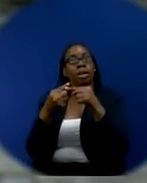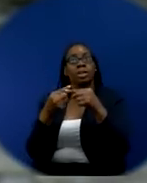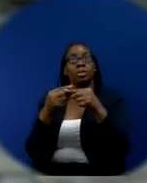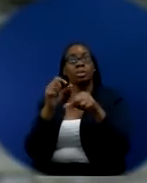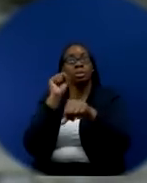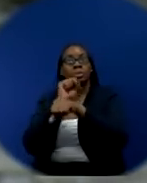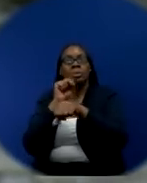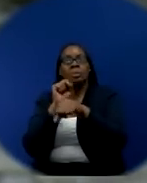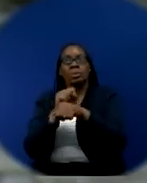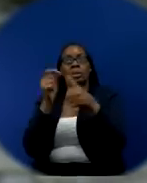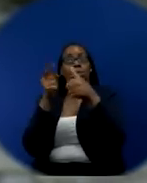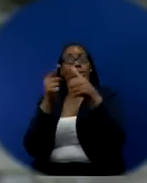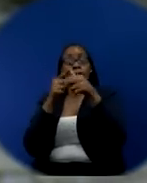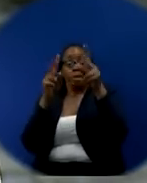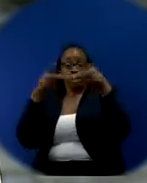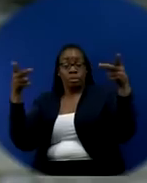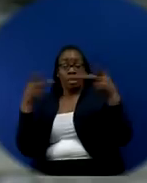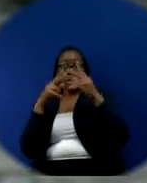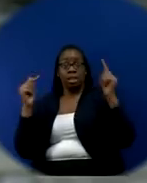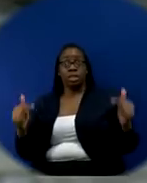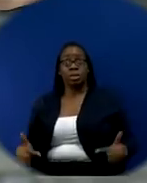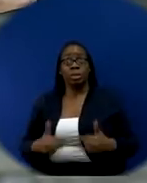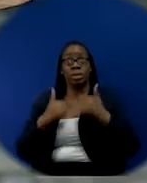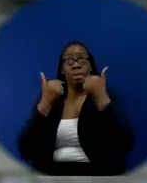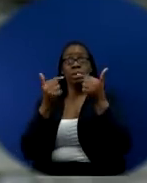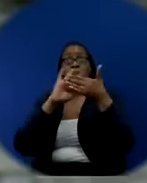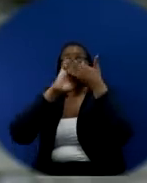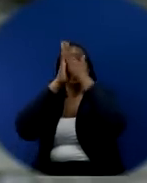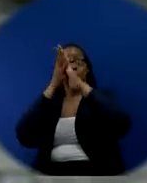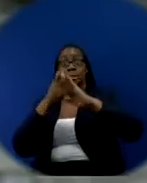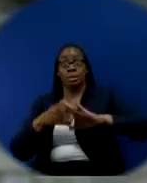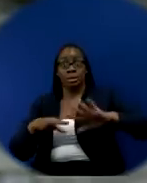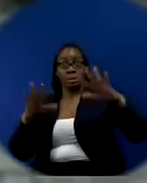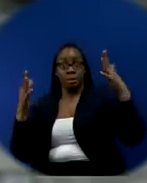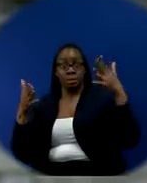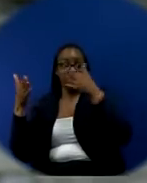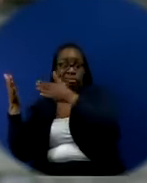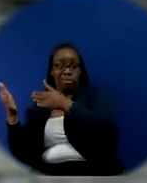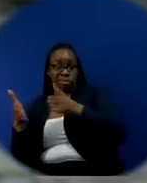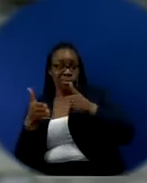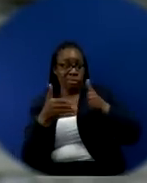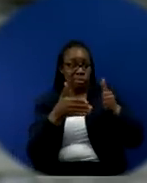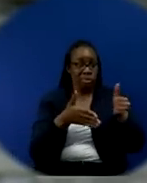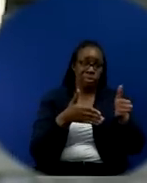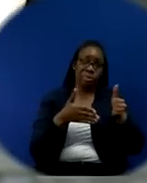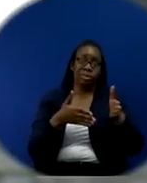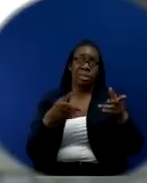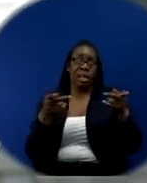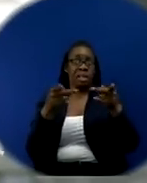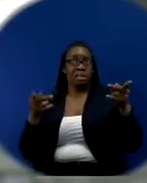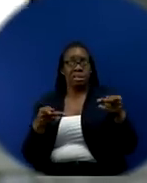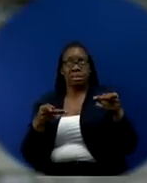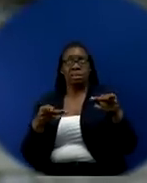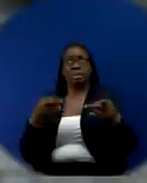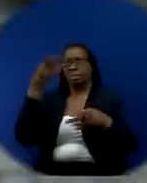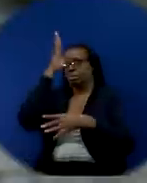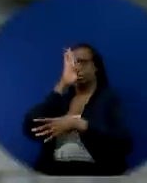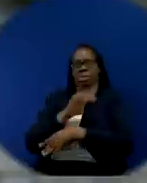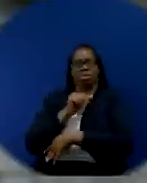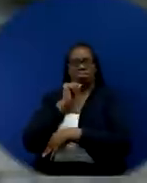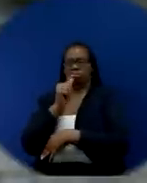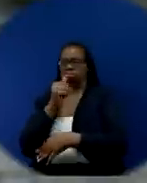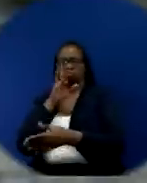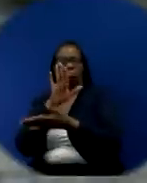job to take first place in your life, it will begin to move you to a space with which God is not pleased. I know